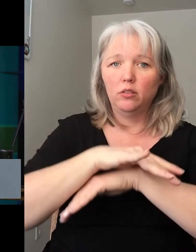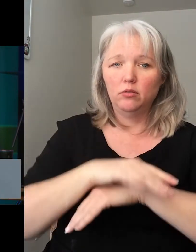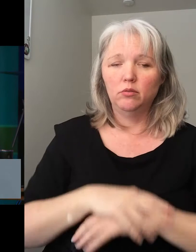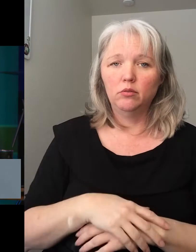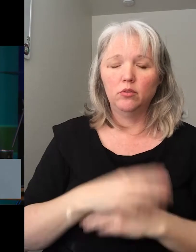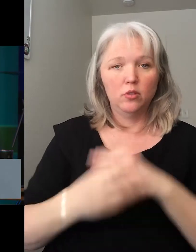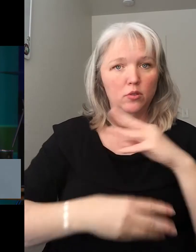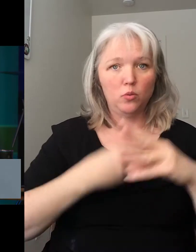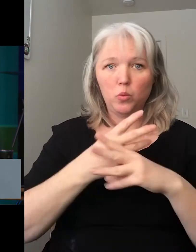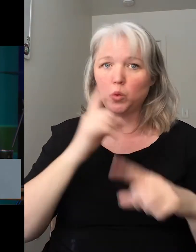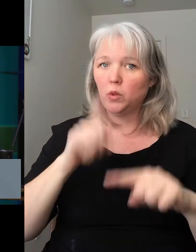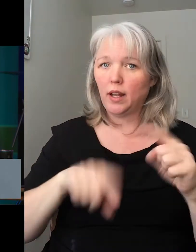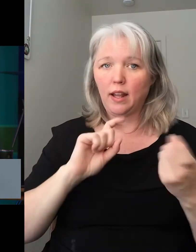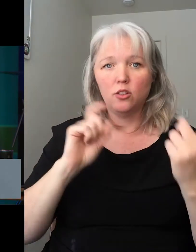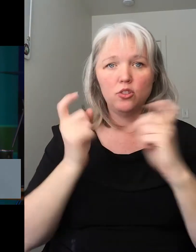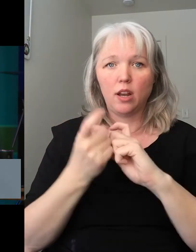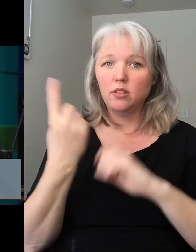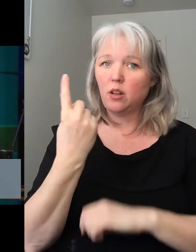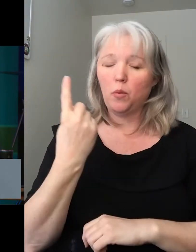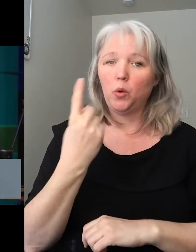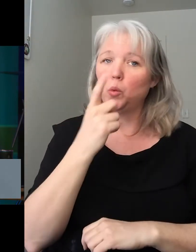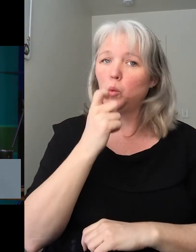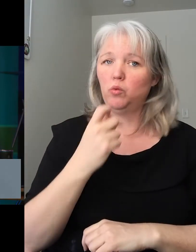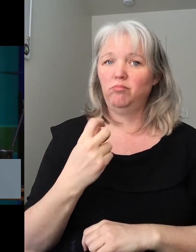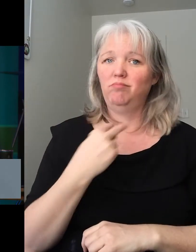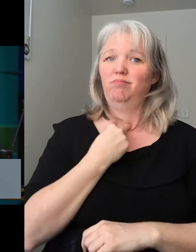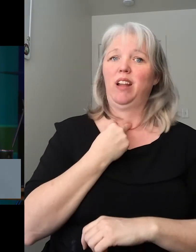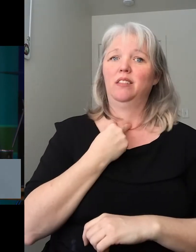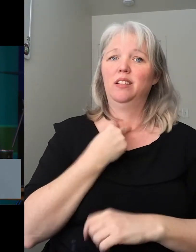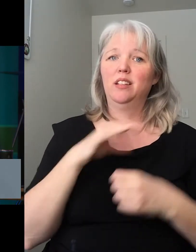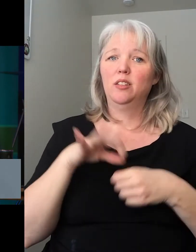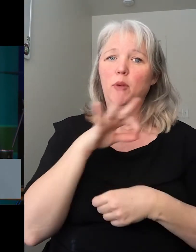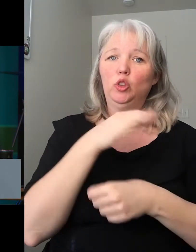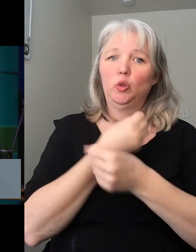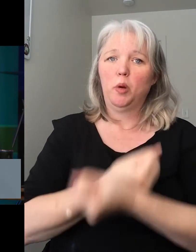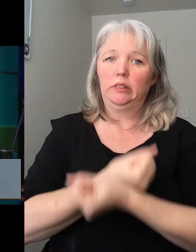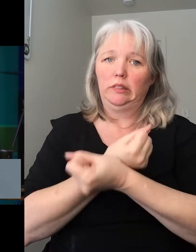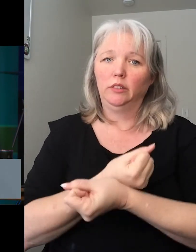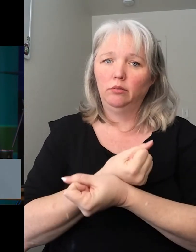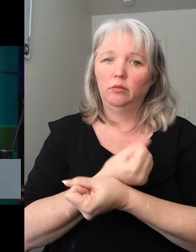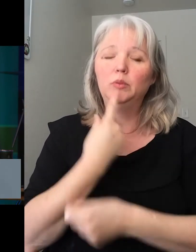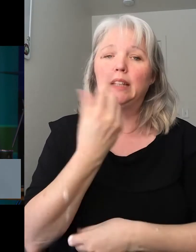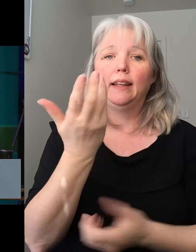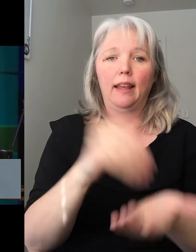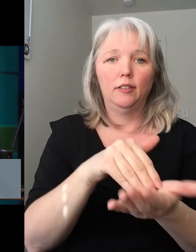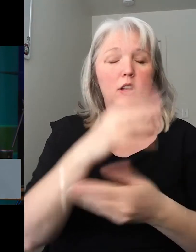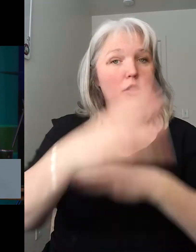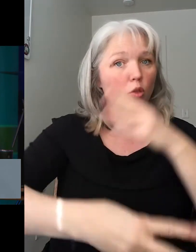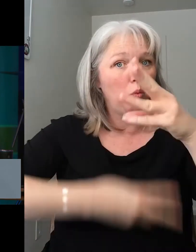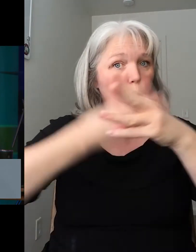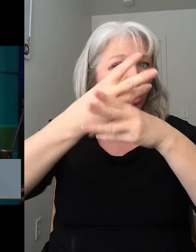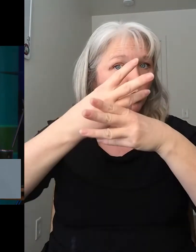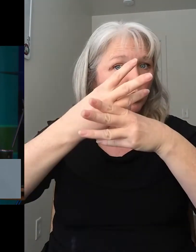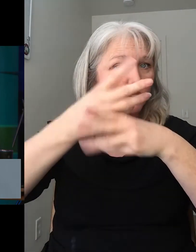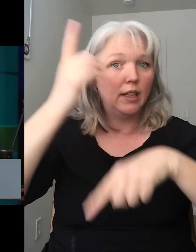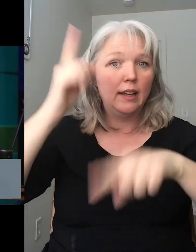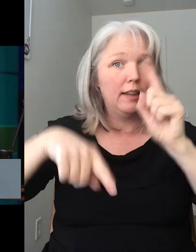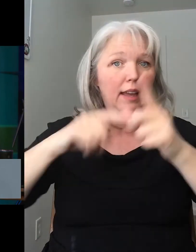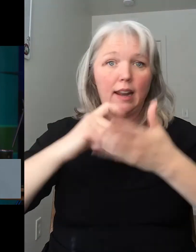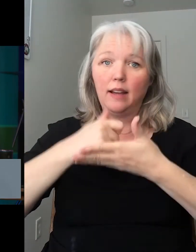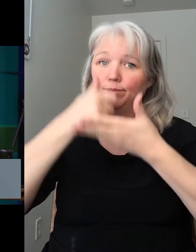You see, the world cannot change someone trapped in spiritual bondage. I'm going to say it again. The